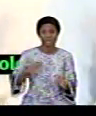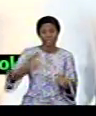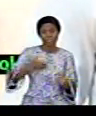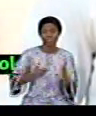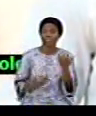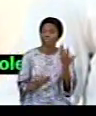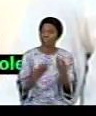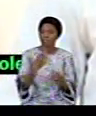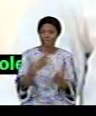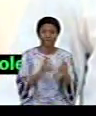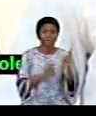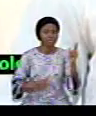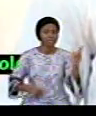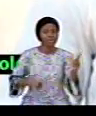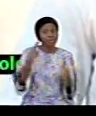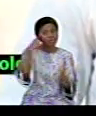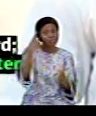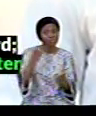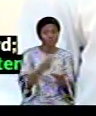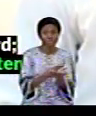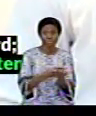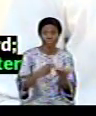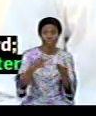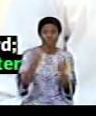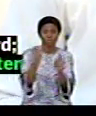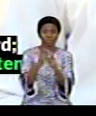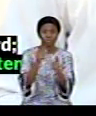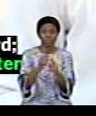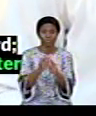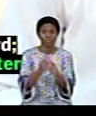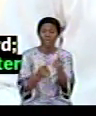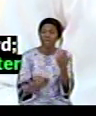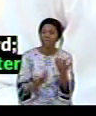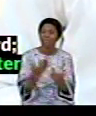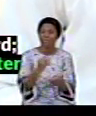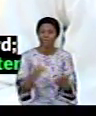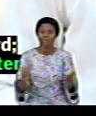for thy holy word born